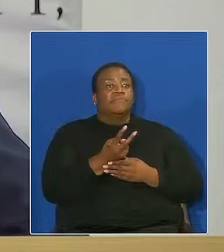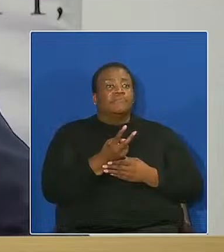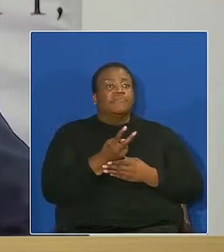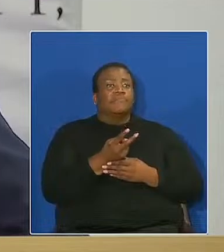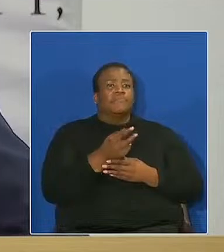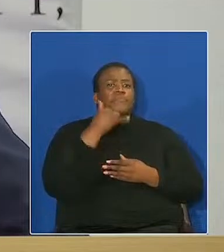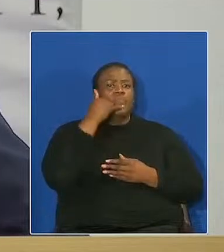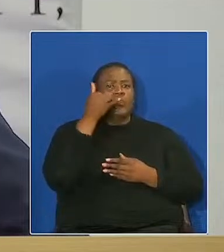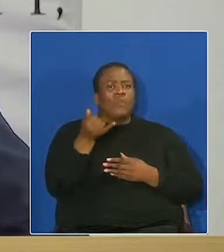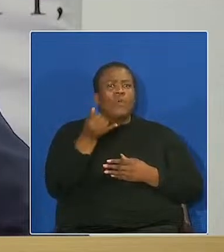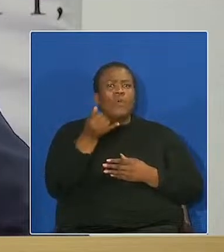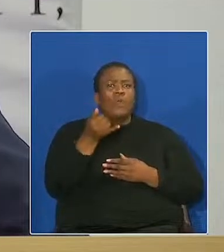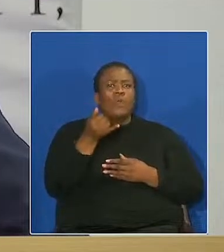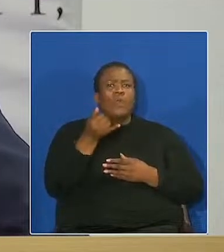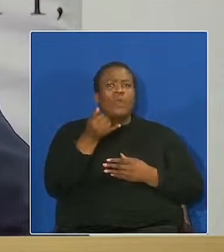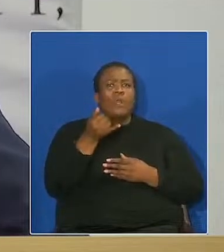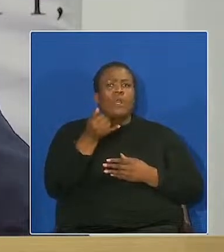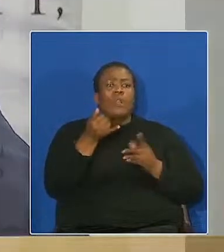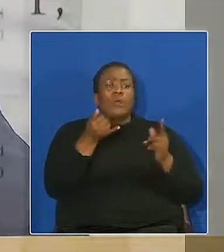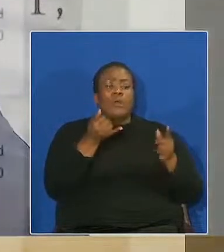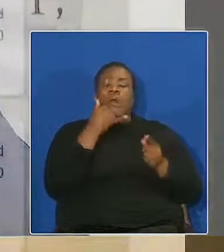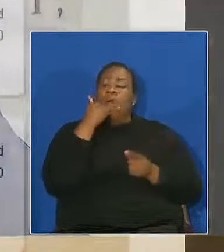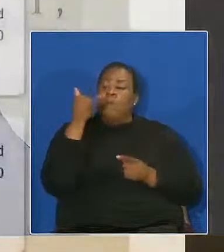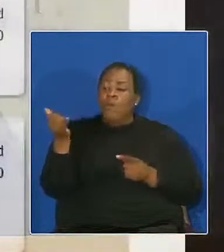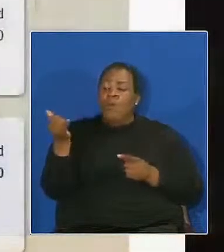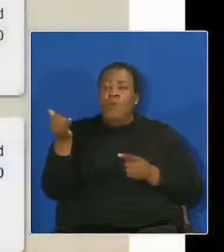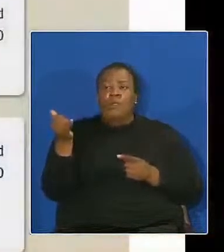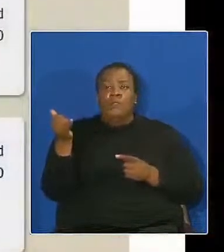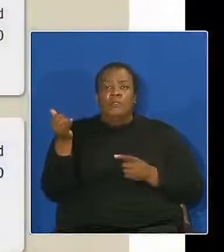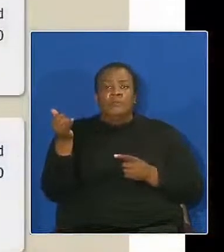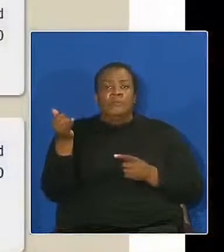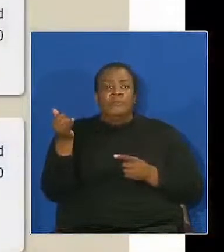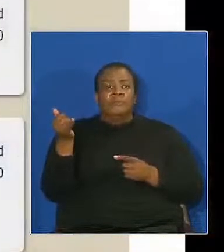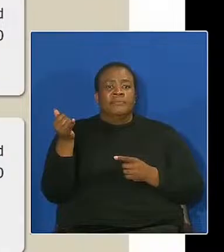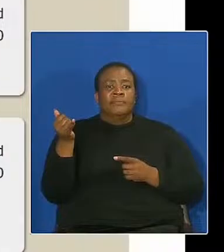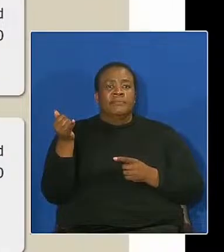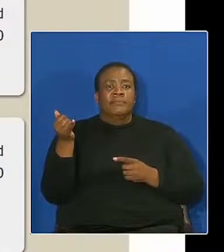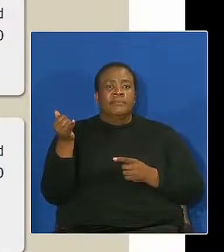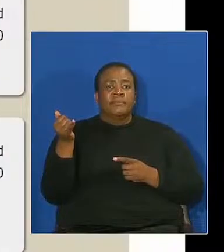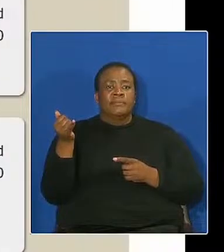from Mr. Brown Mokgotsi to Mr.